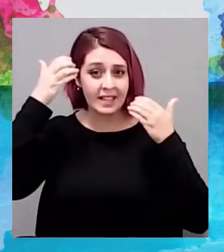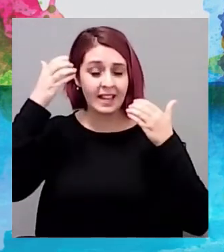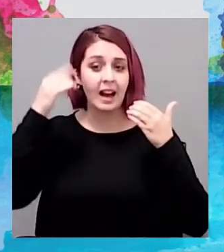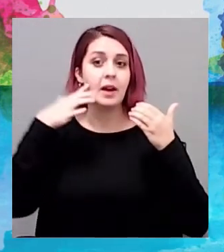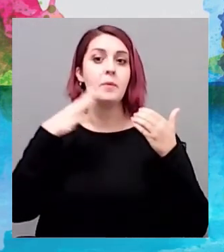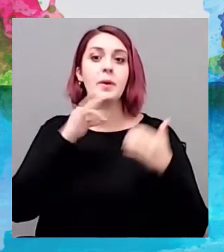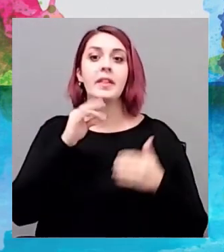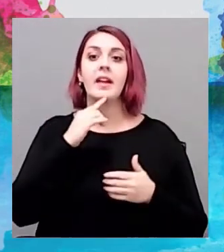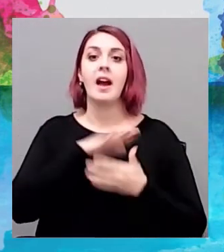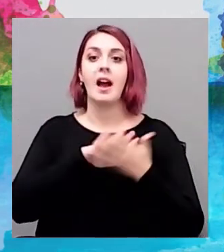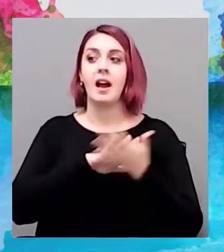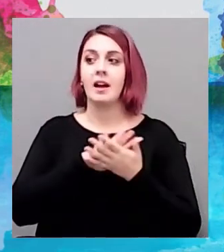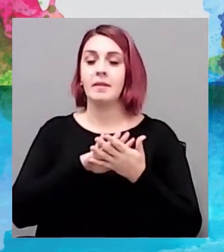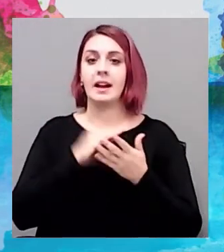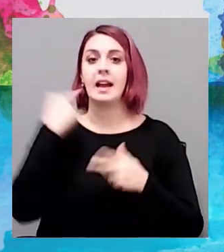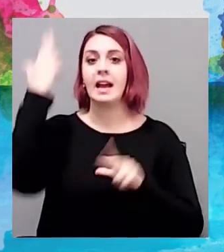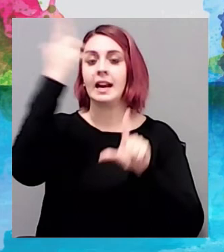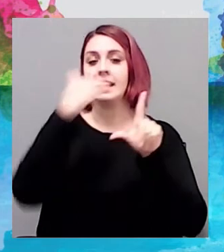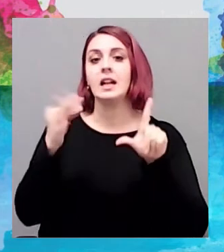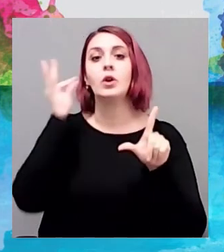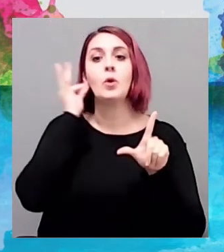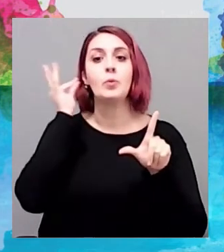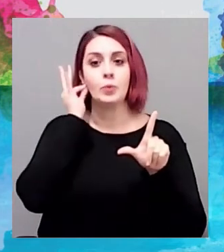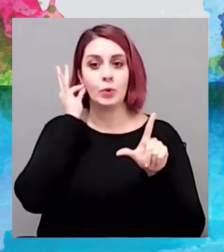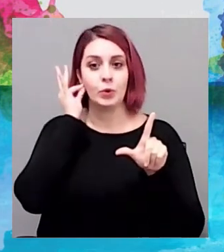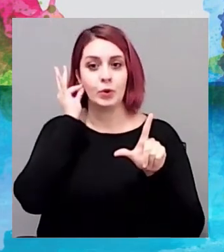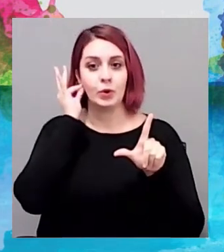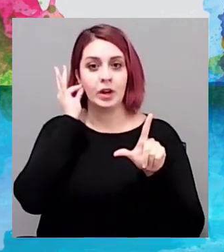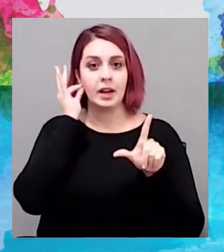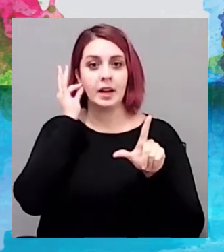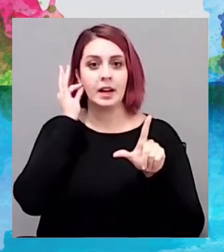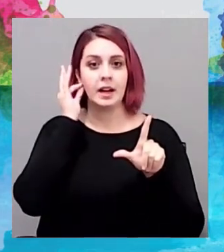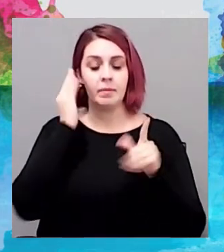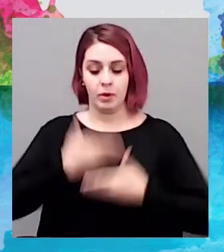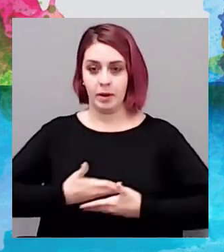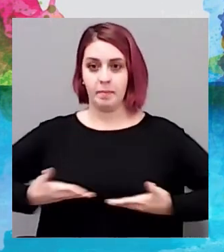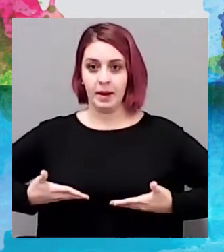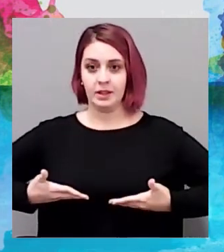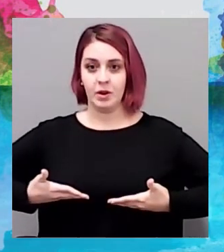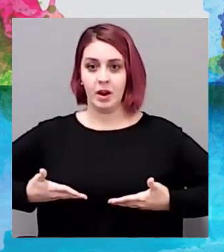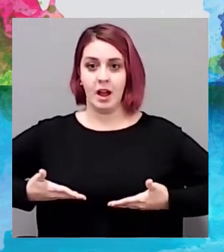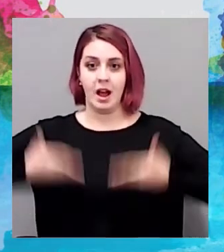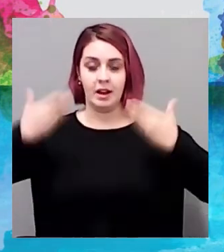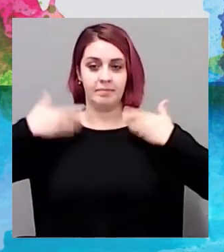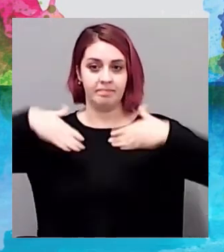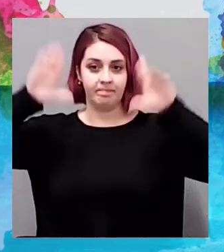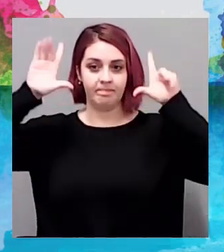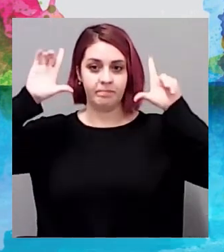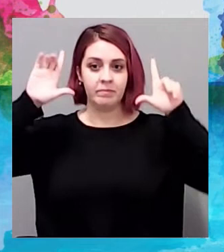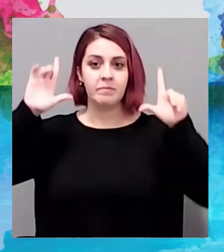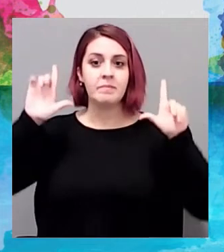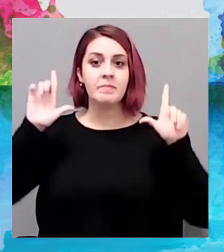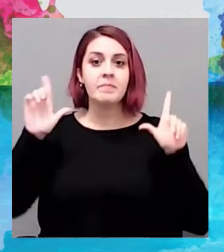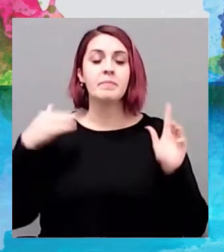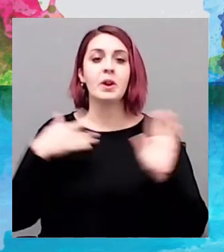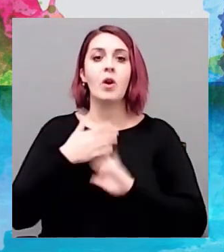period. And is a completely